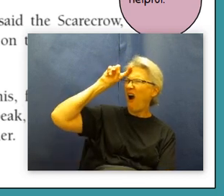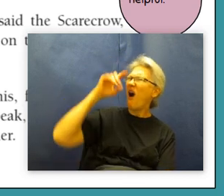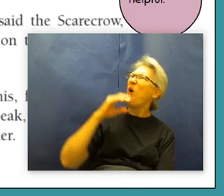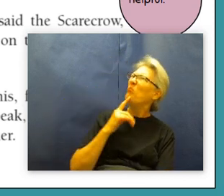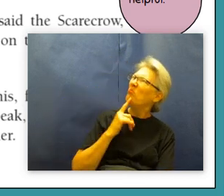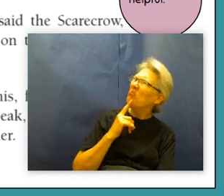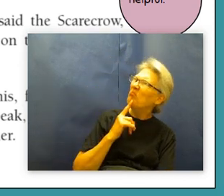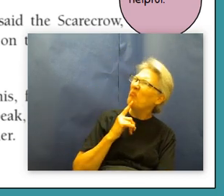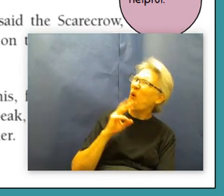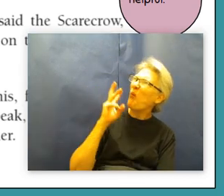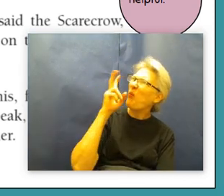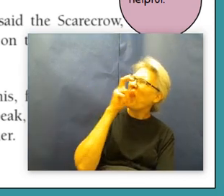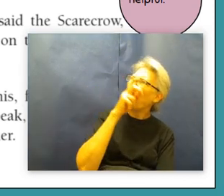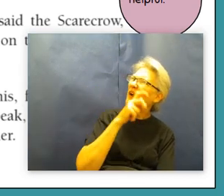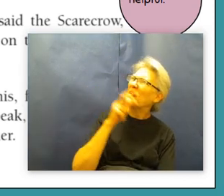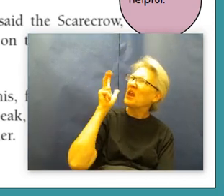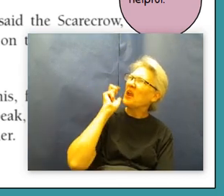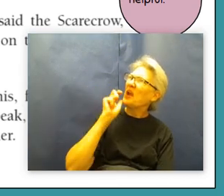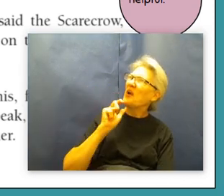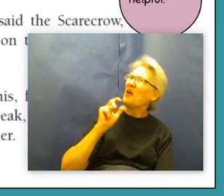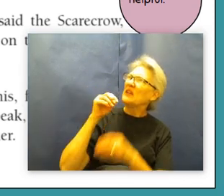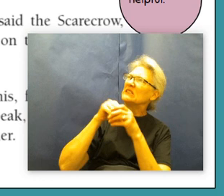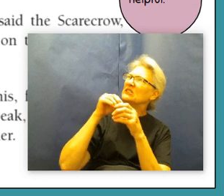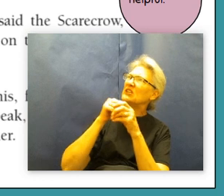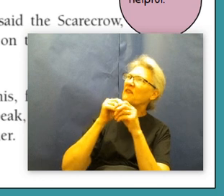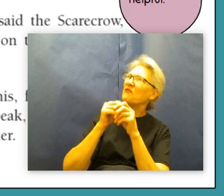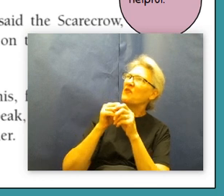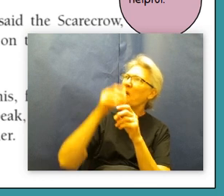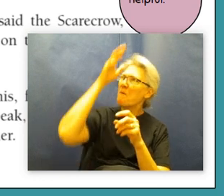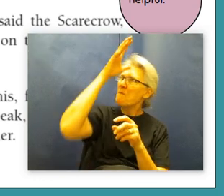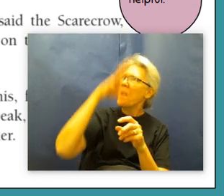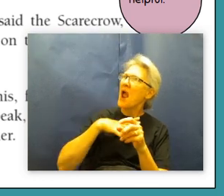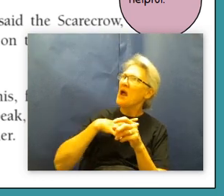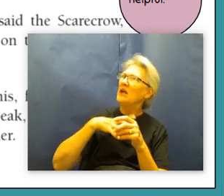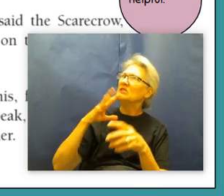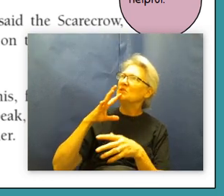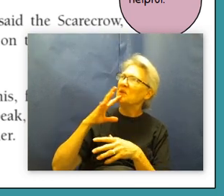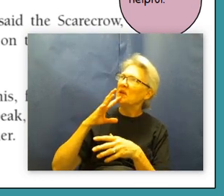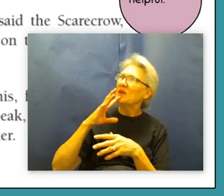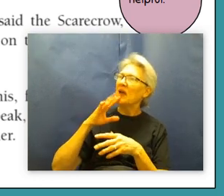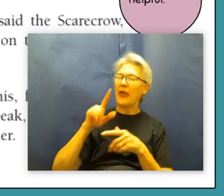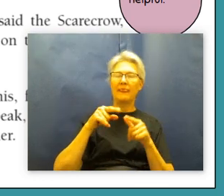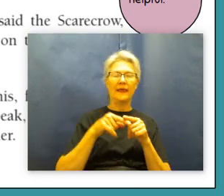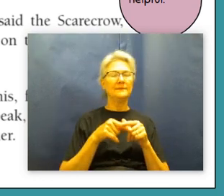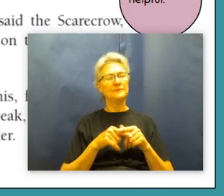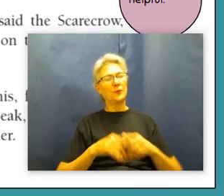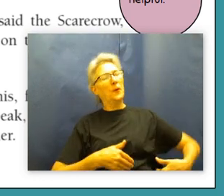to hear a stuffed man speak, and to see him bow and walk along beside her.